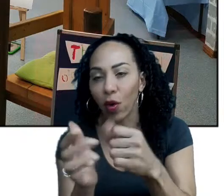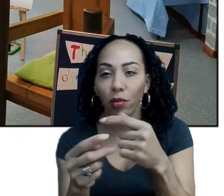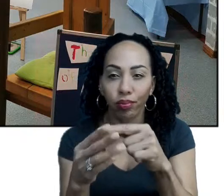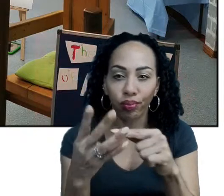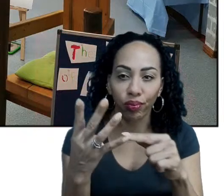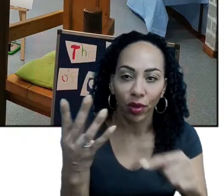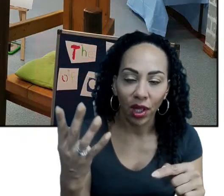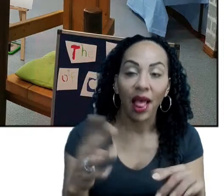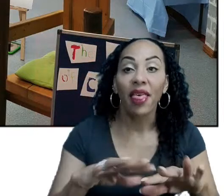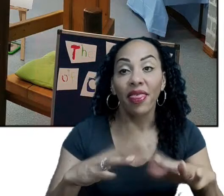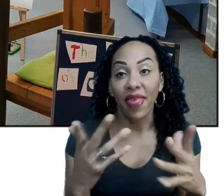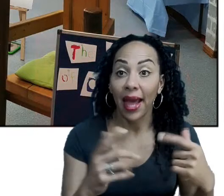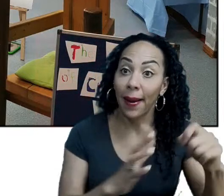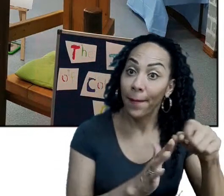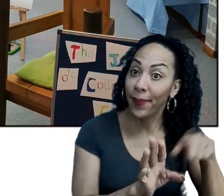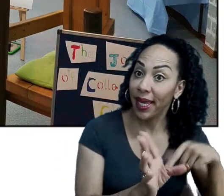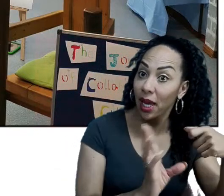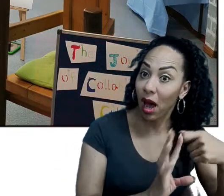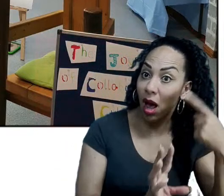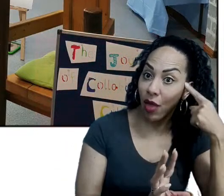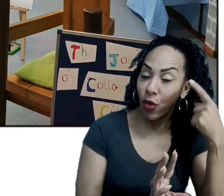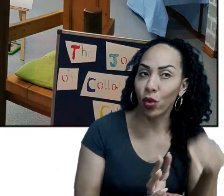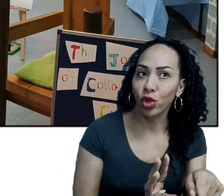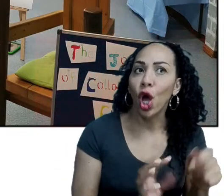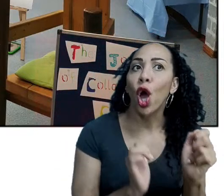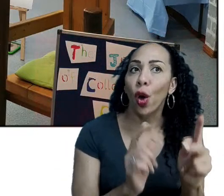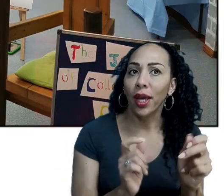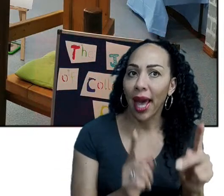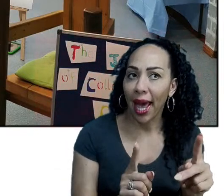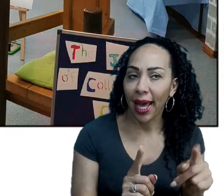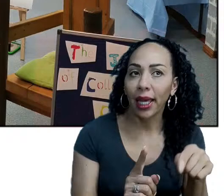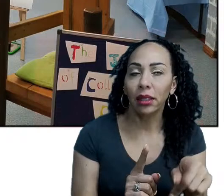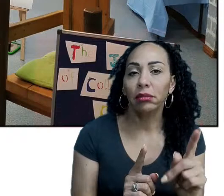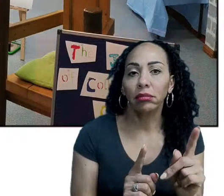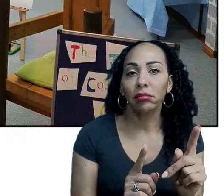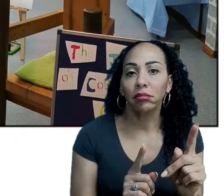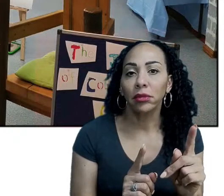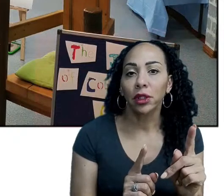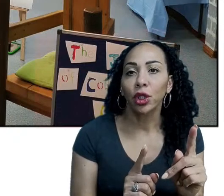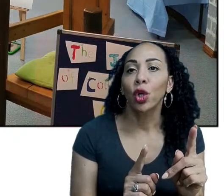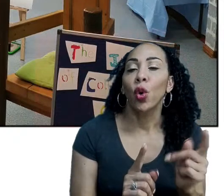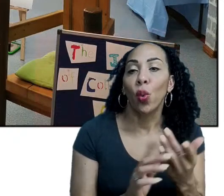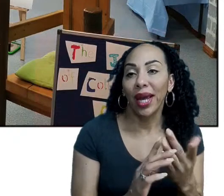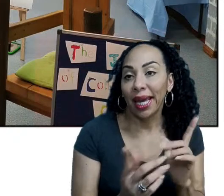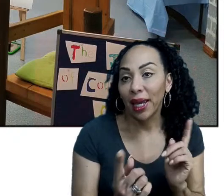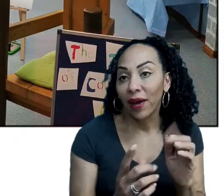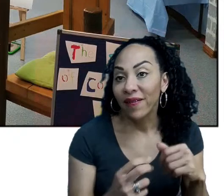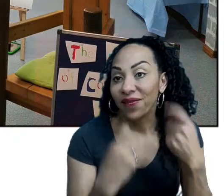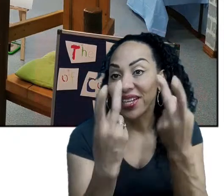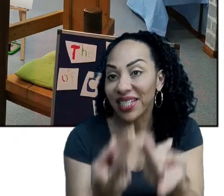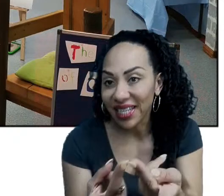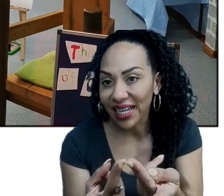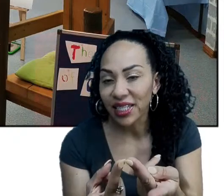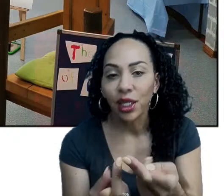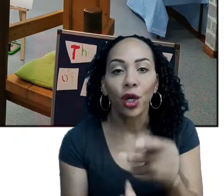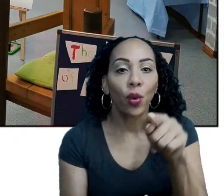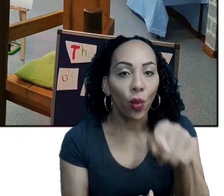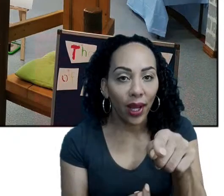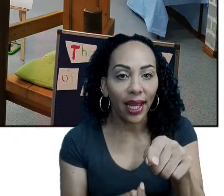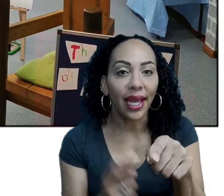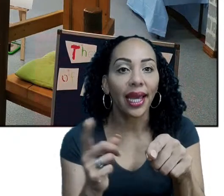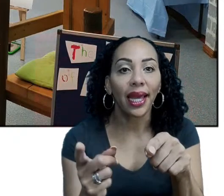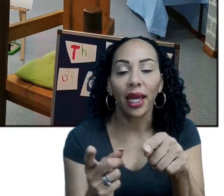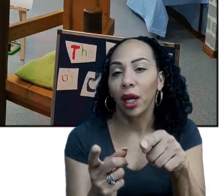like. So we developed sounds with the learners. We went around and we captured sounds from the environment